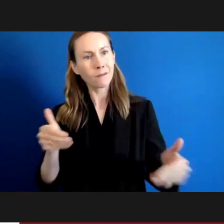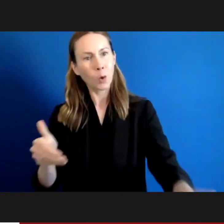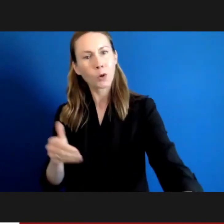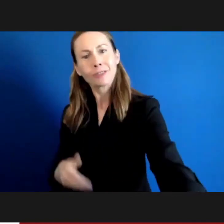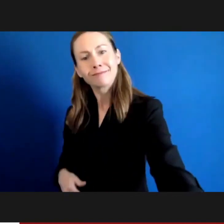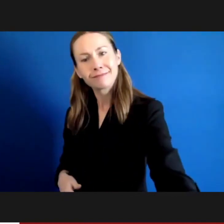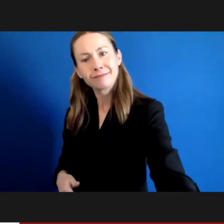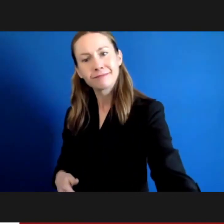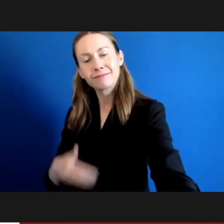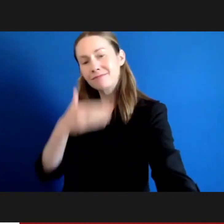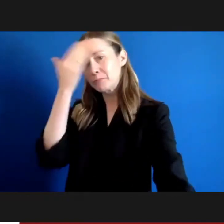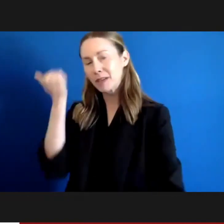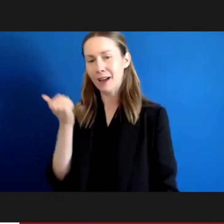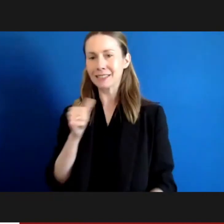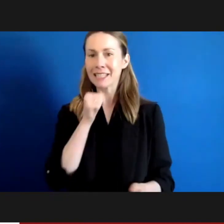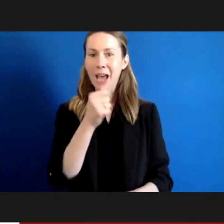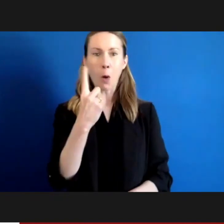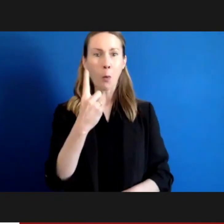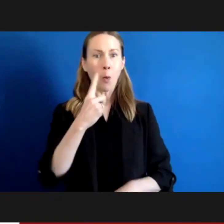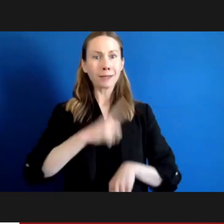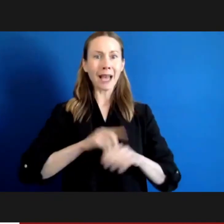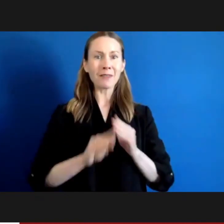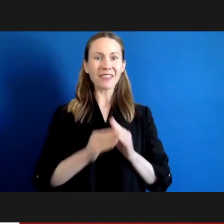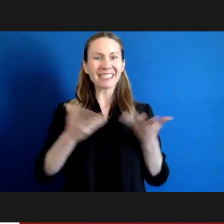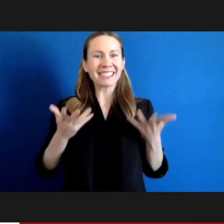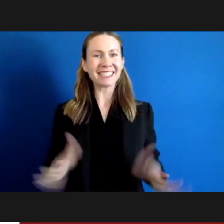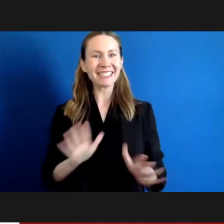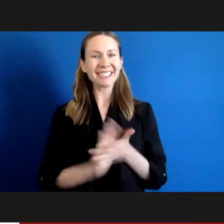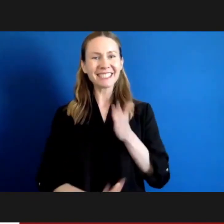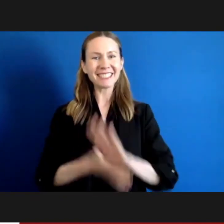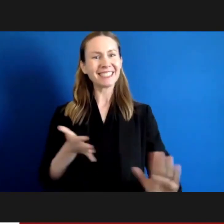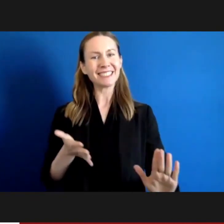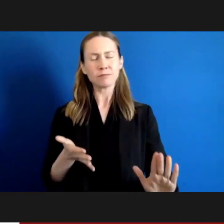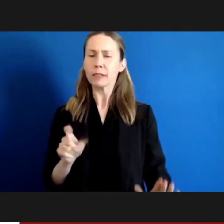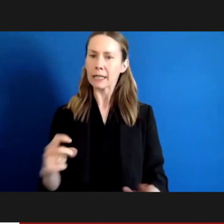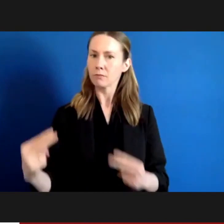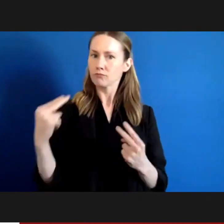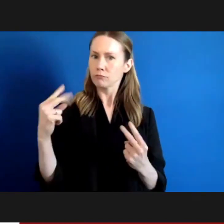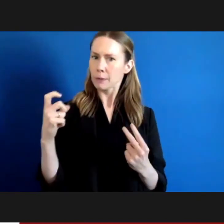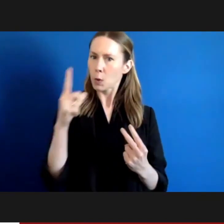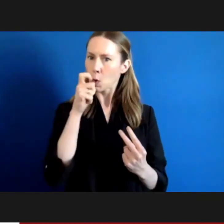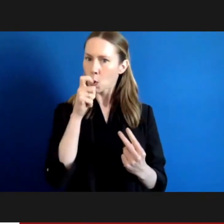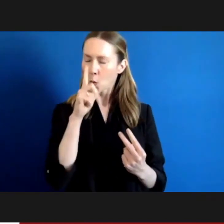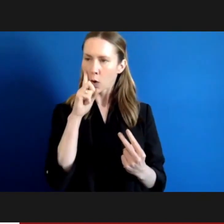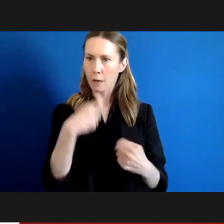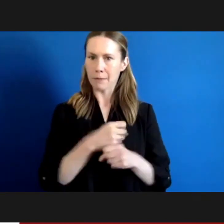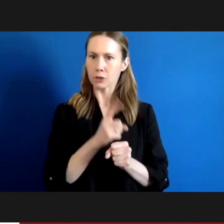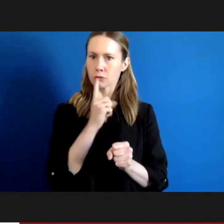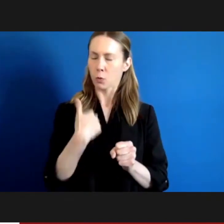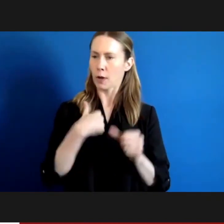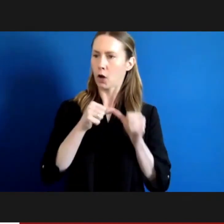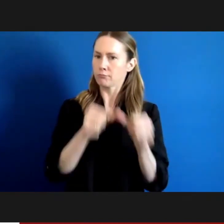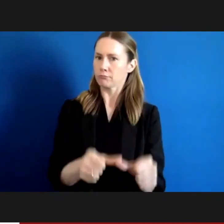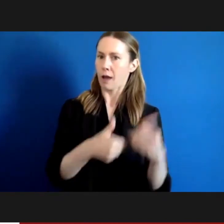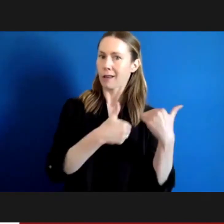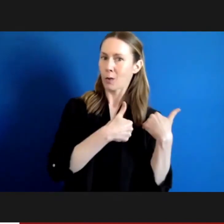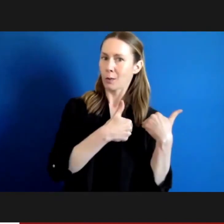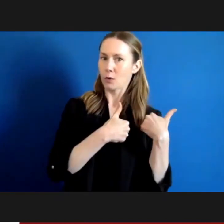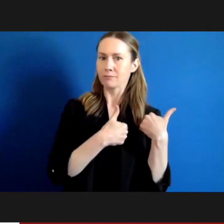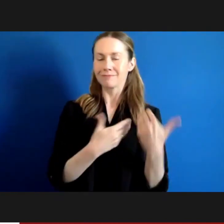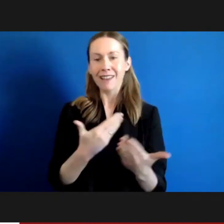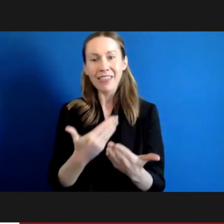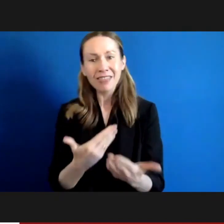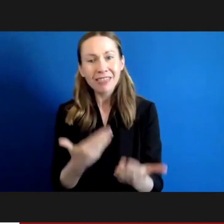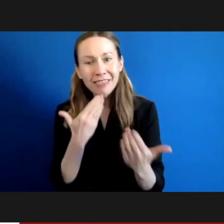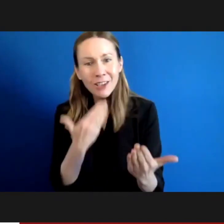because these are not one and done fixes, we need people holding us accountable. So we thank you, Dr. Fung, for your encouragement to engage